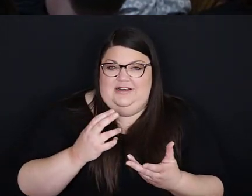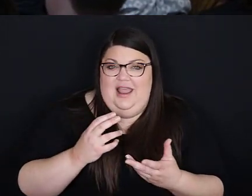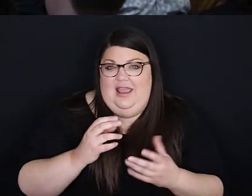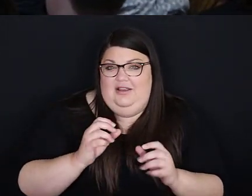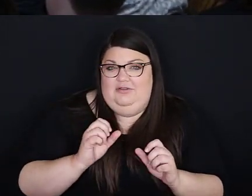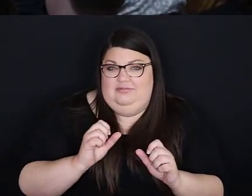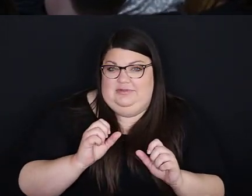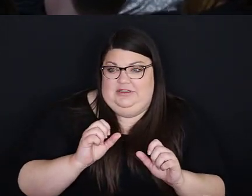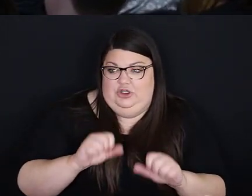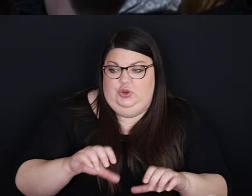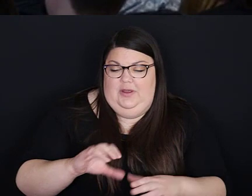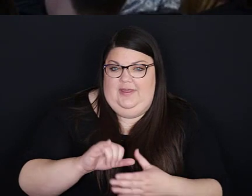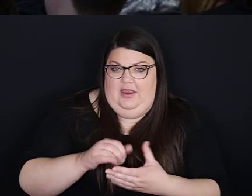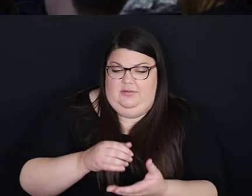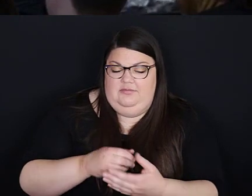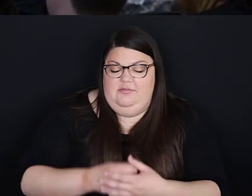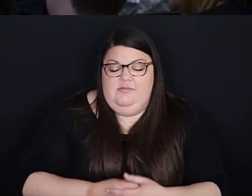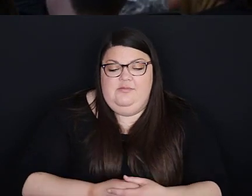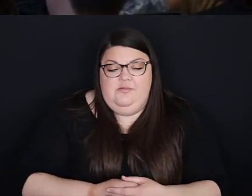do it there. But then